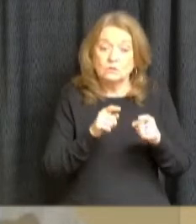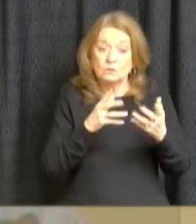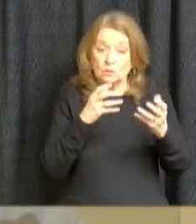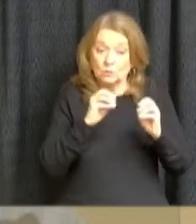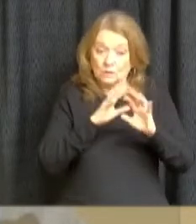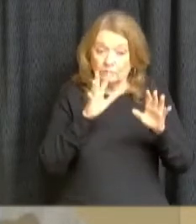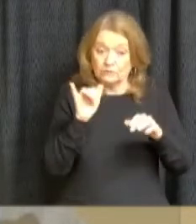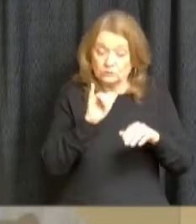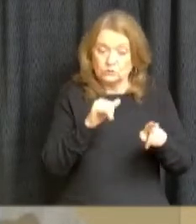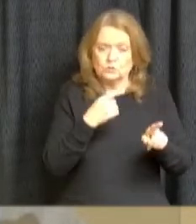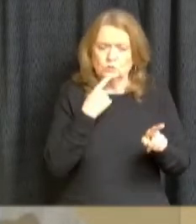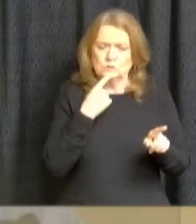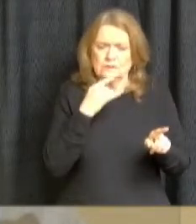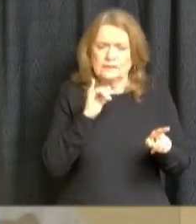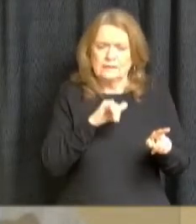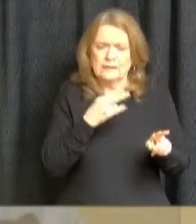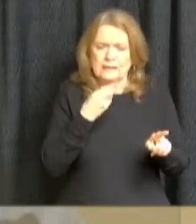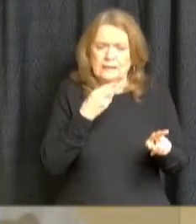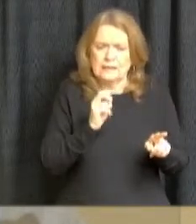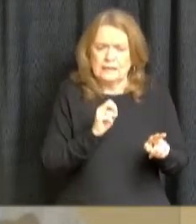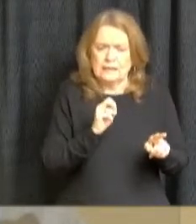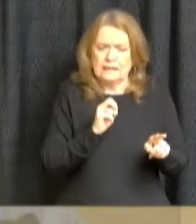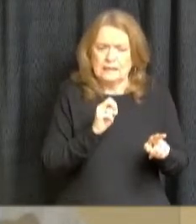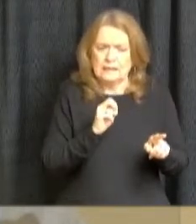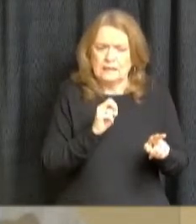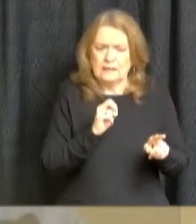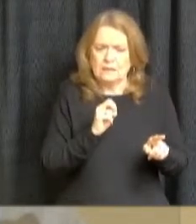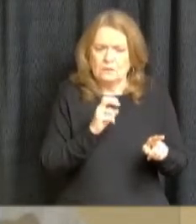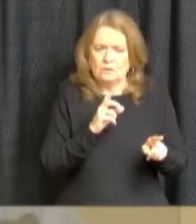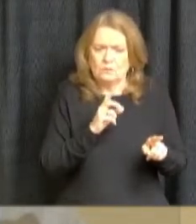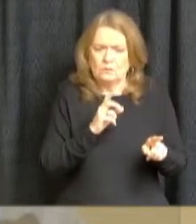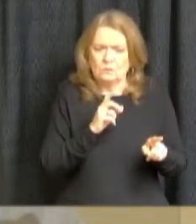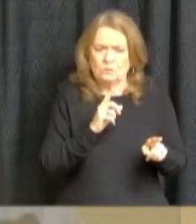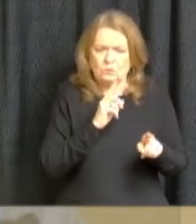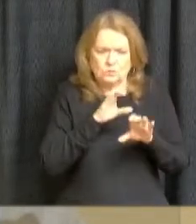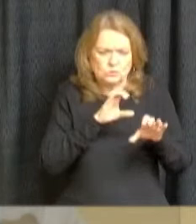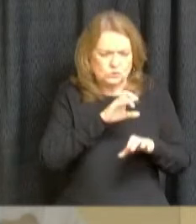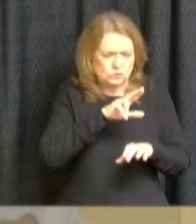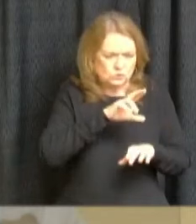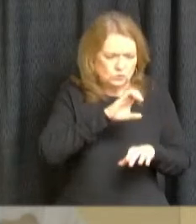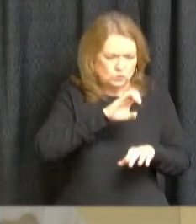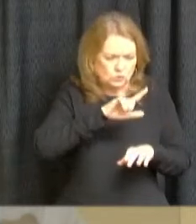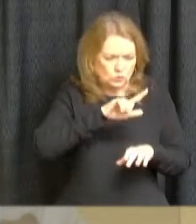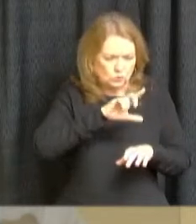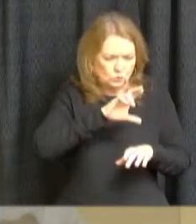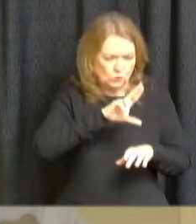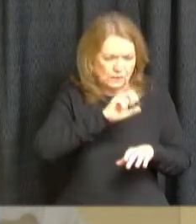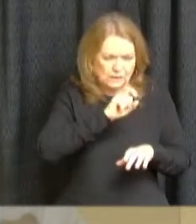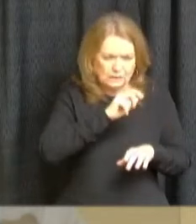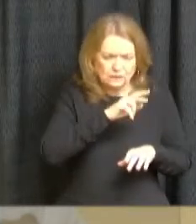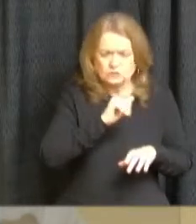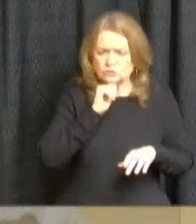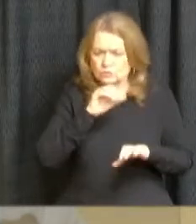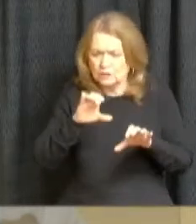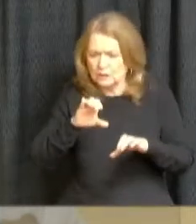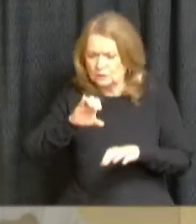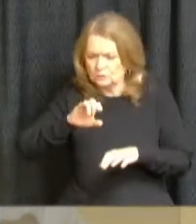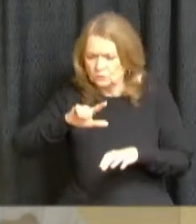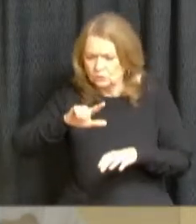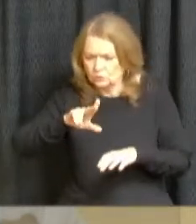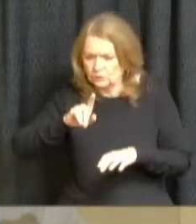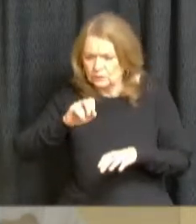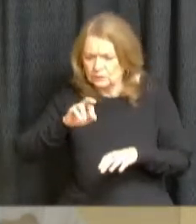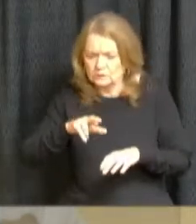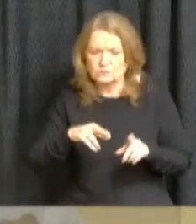clarification too, that you said that he was doing cluster, or he wasn't doing cluster. I didn't quite understand what you. It